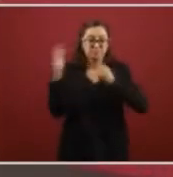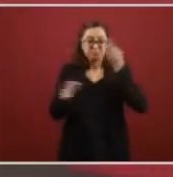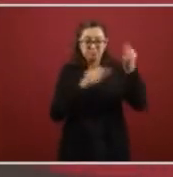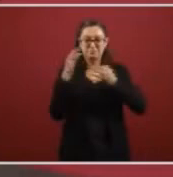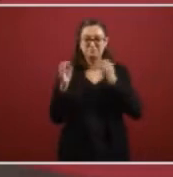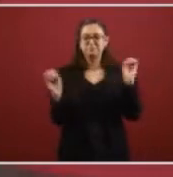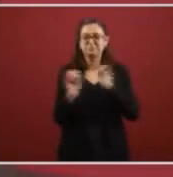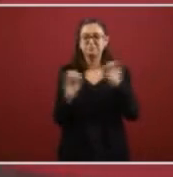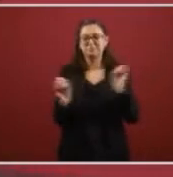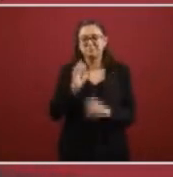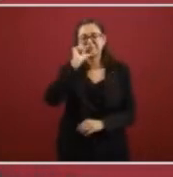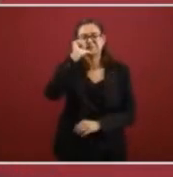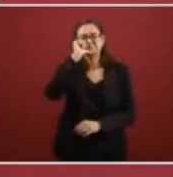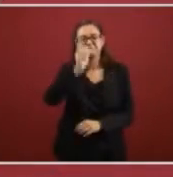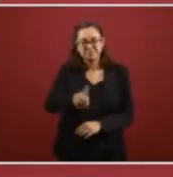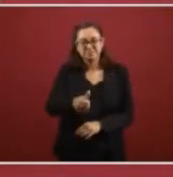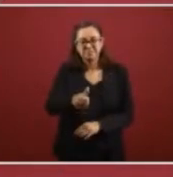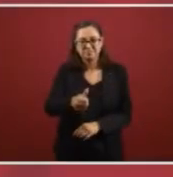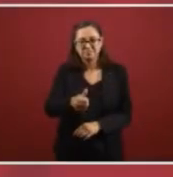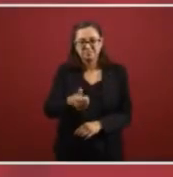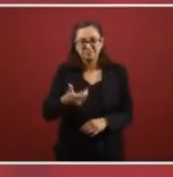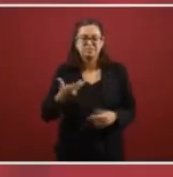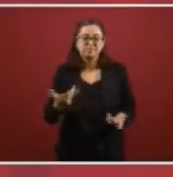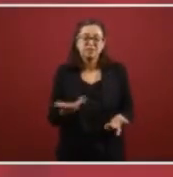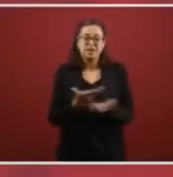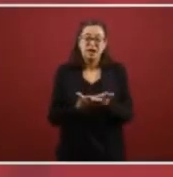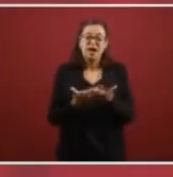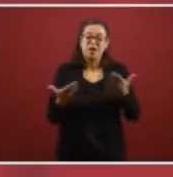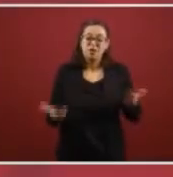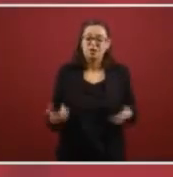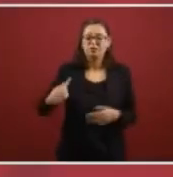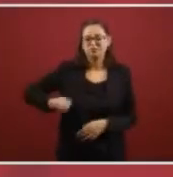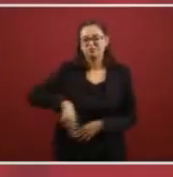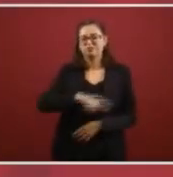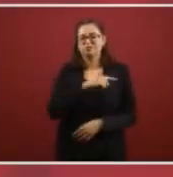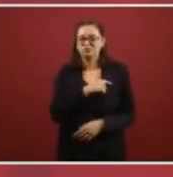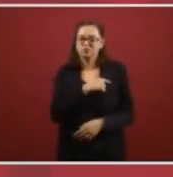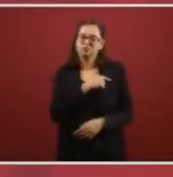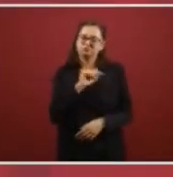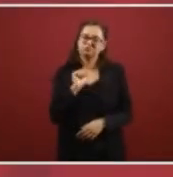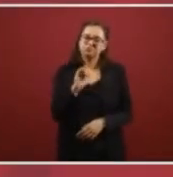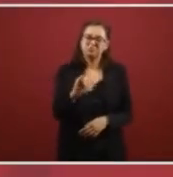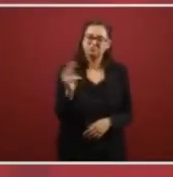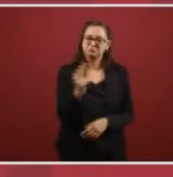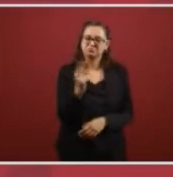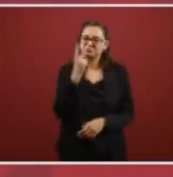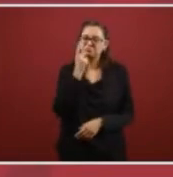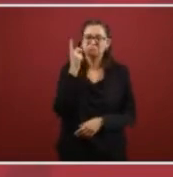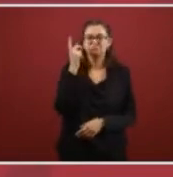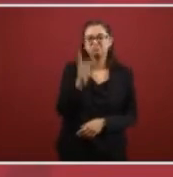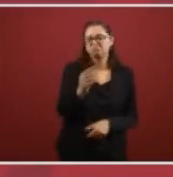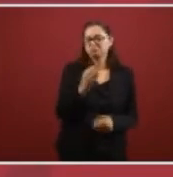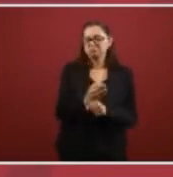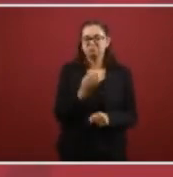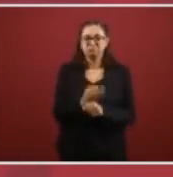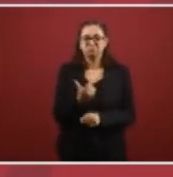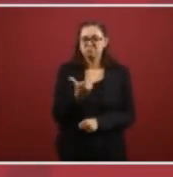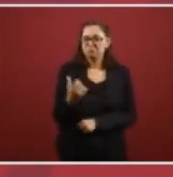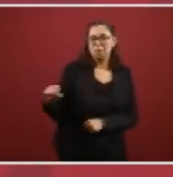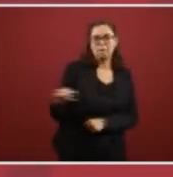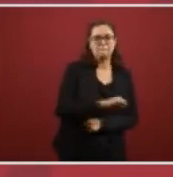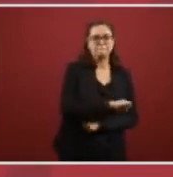So that is why, yes, we are saying that we have not raised the